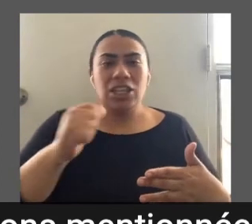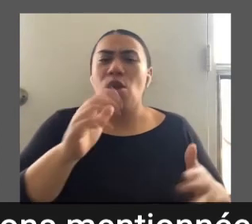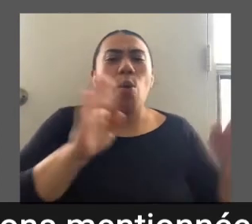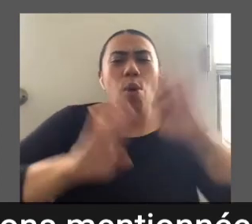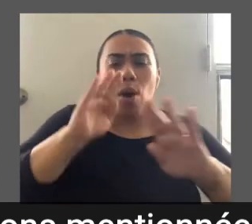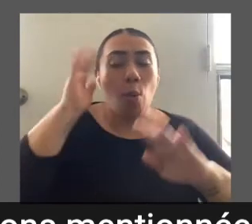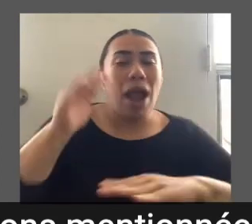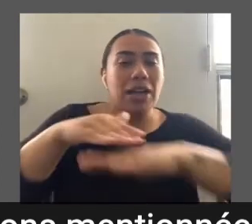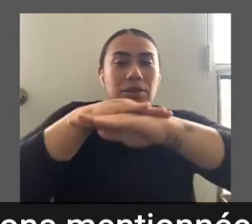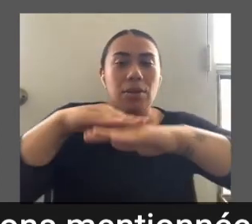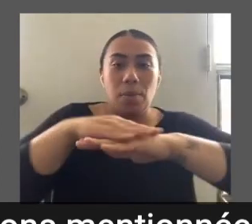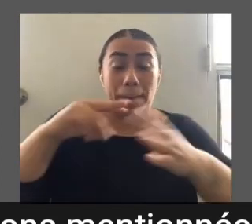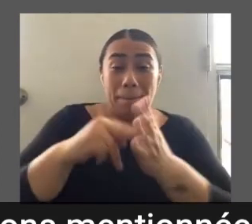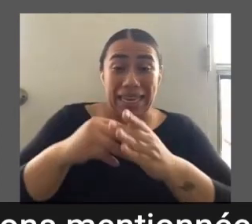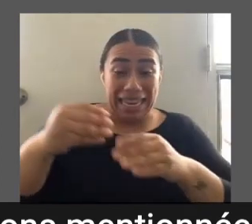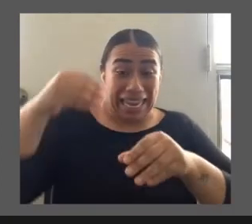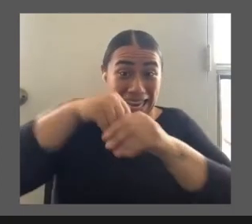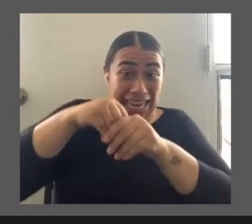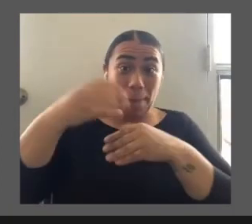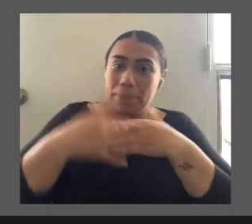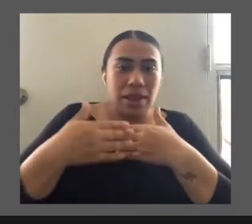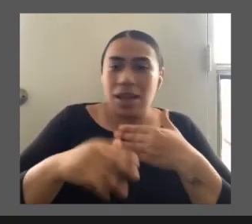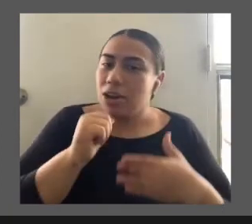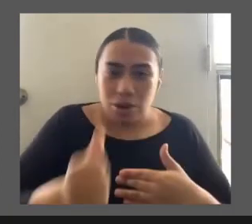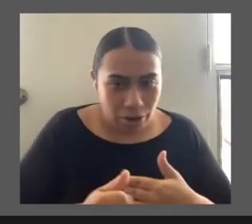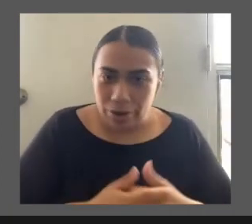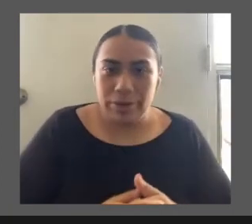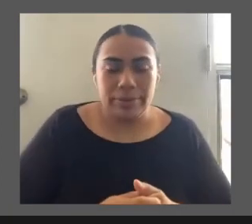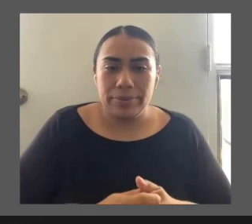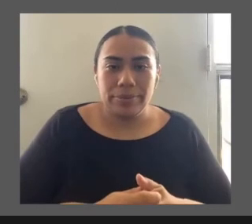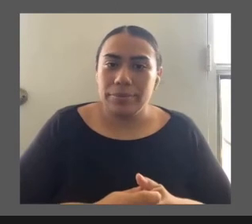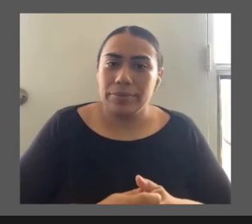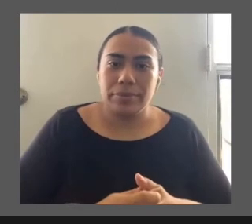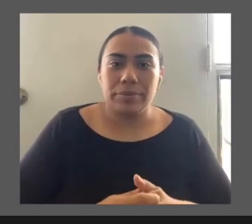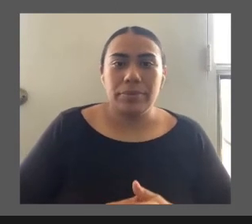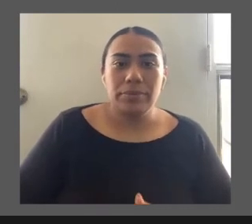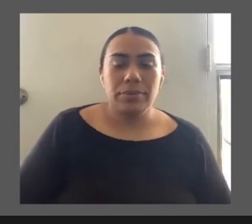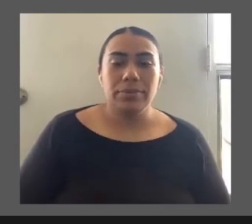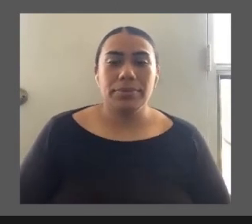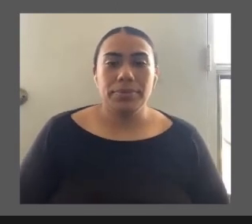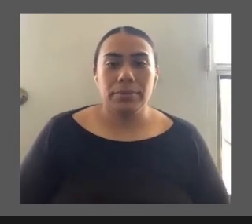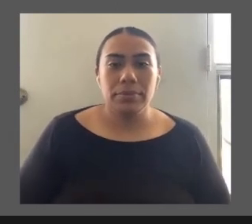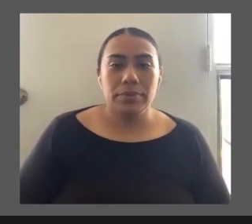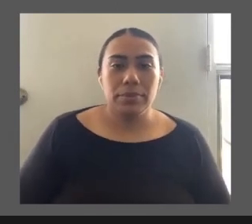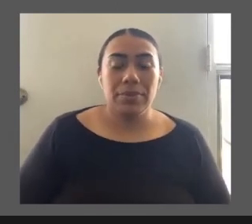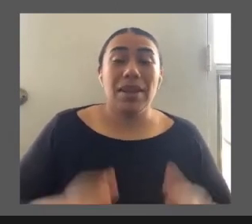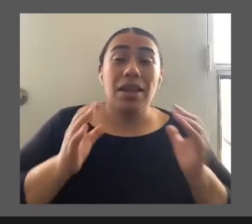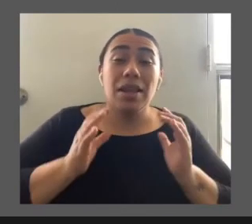options we previously mentioned. There is a set limit by Health Canada of 1,000 milligrams per